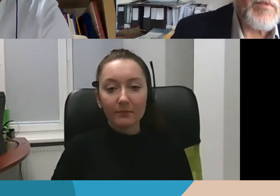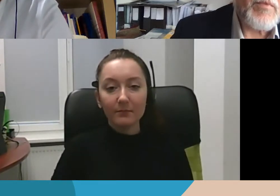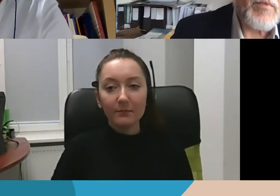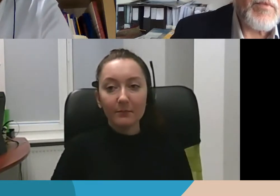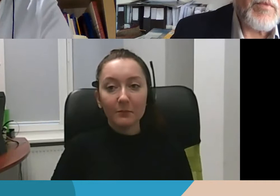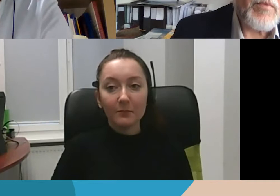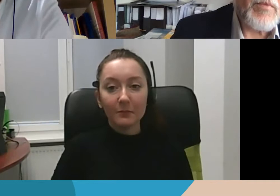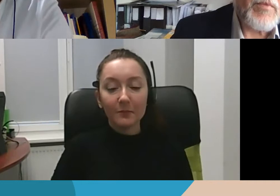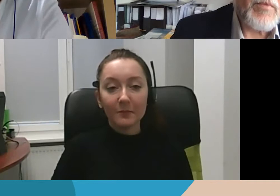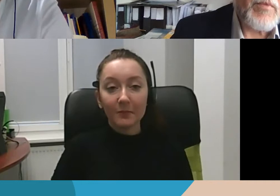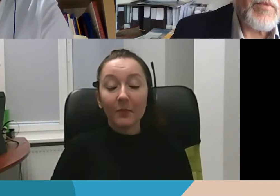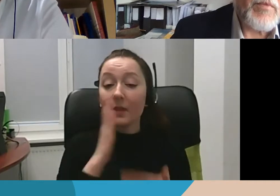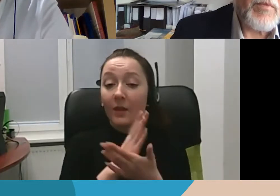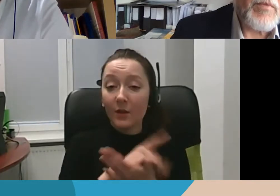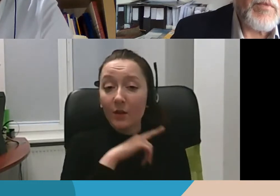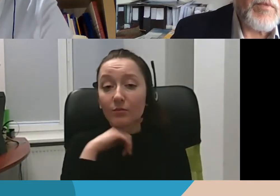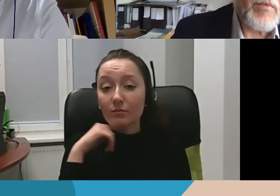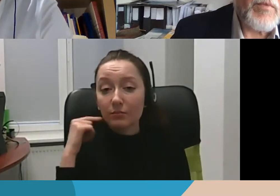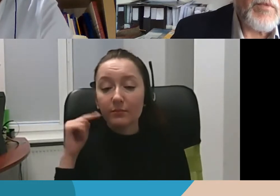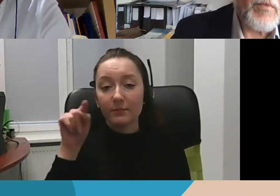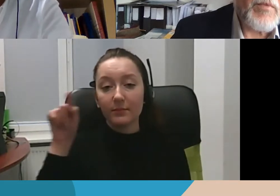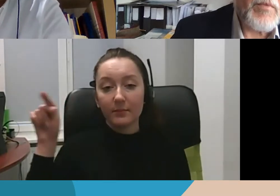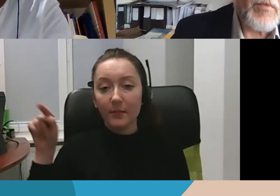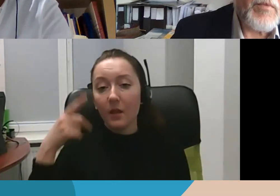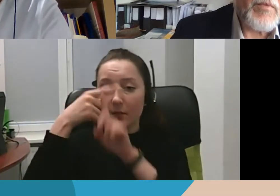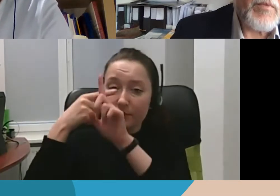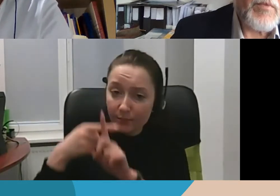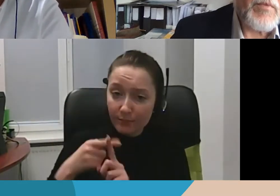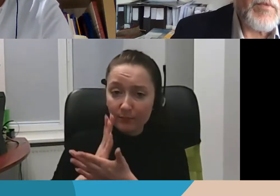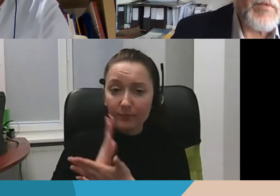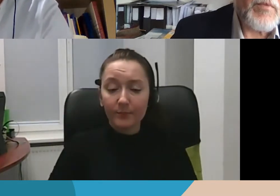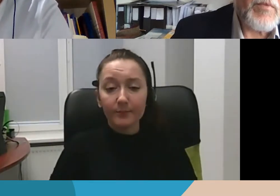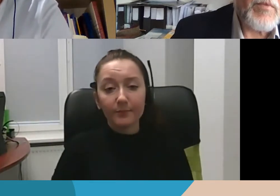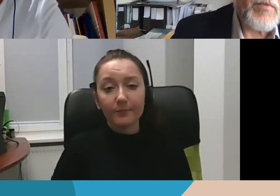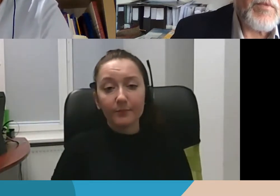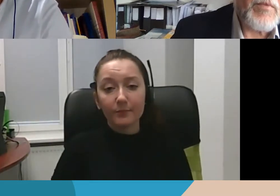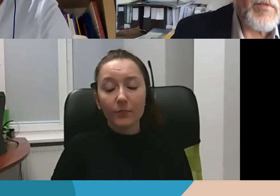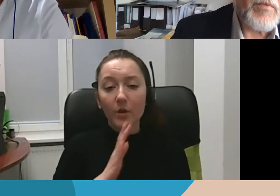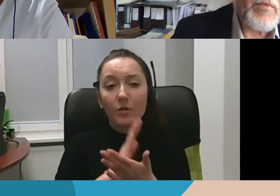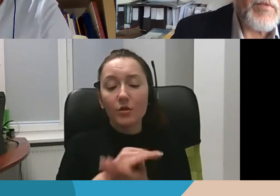thoughts regarding that. Well, in fact, those who claim that international institutions are ineffective and